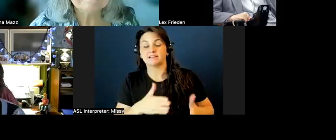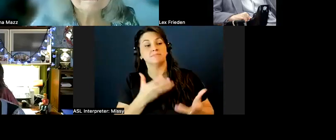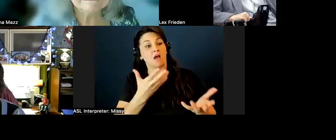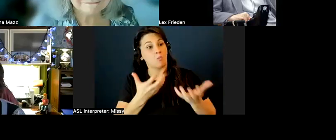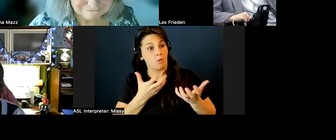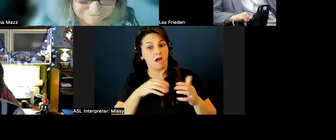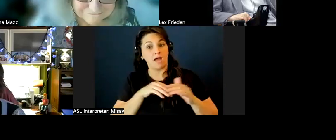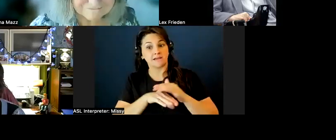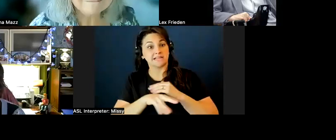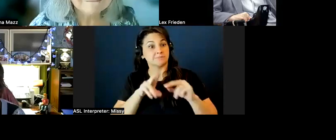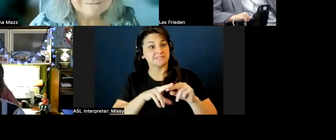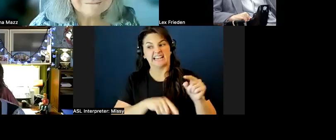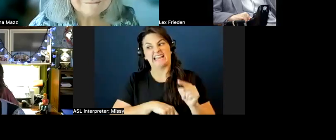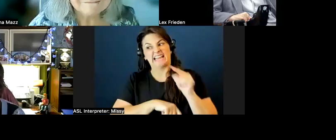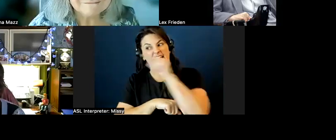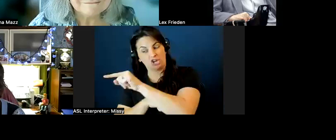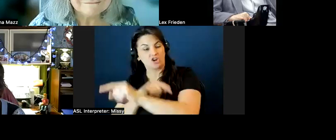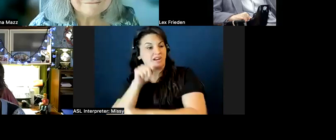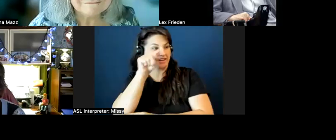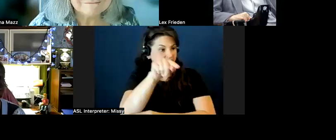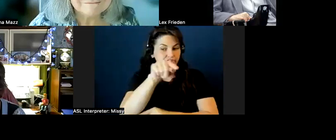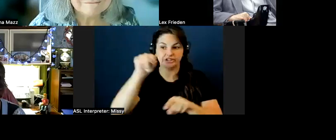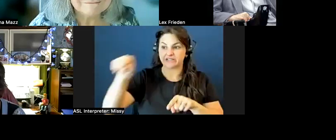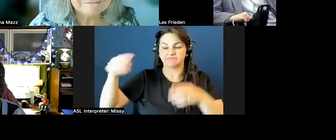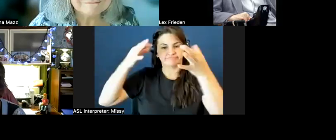that includes the seating here and here and here.